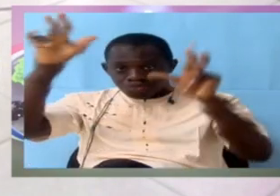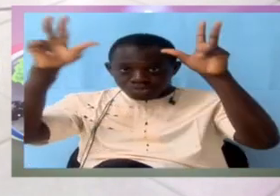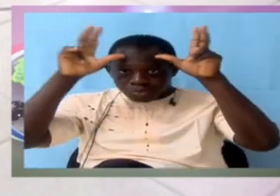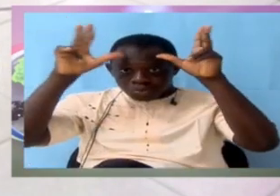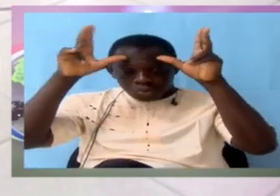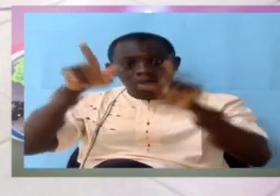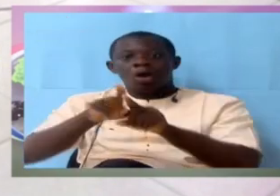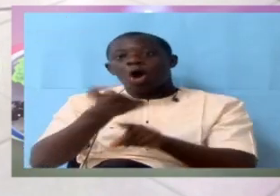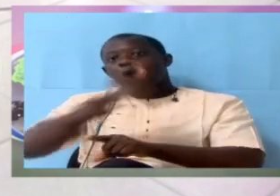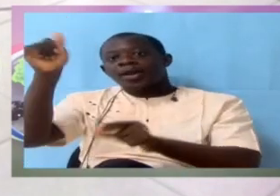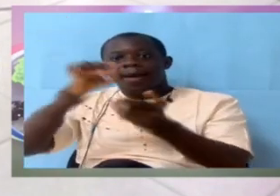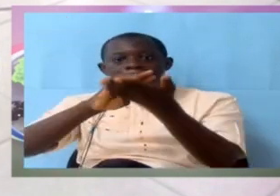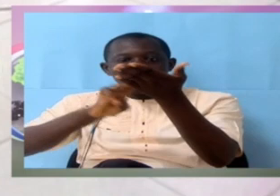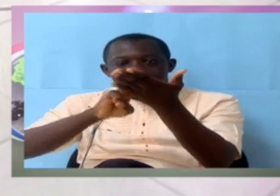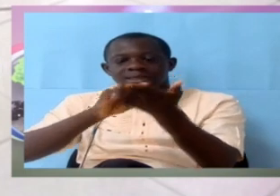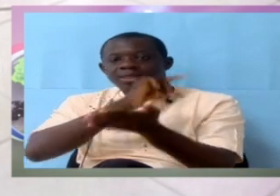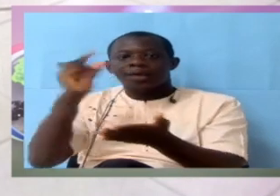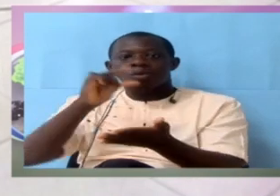Another one called Omo.